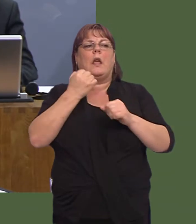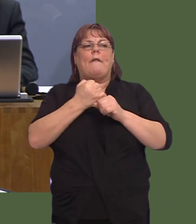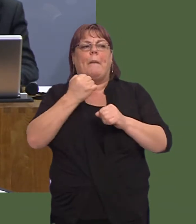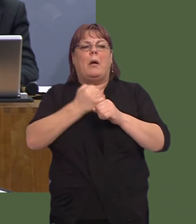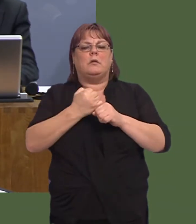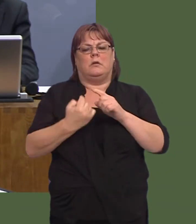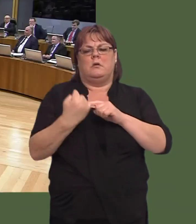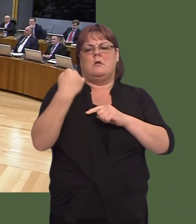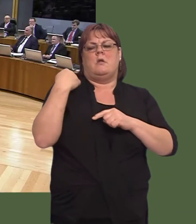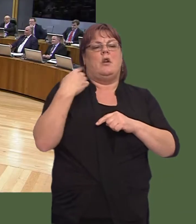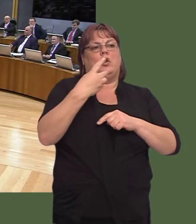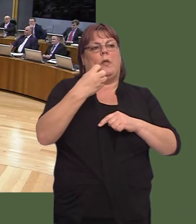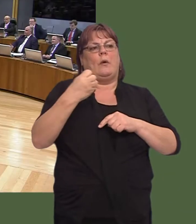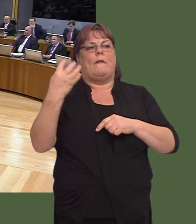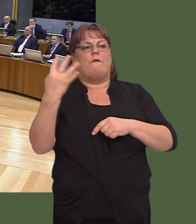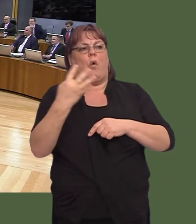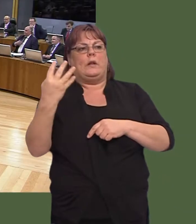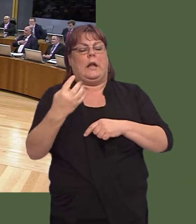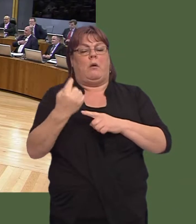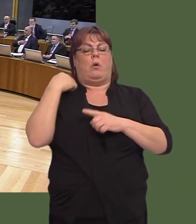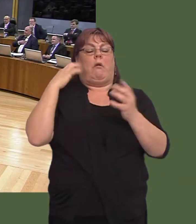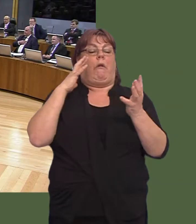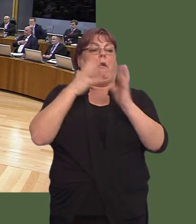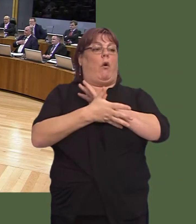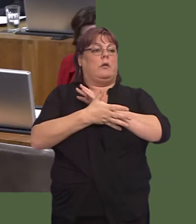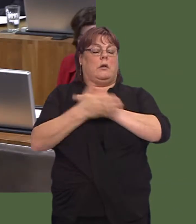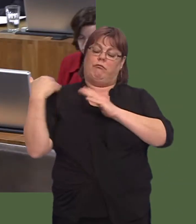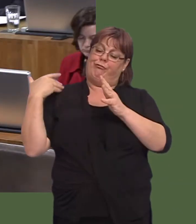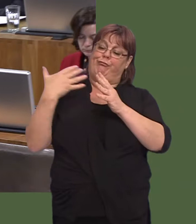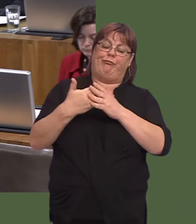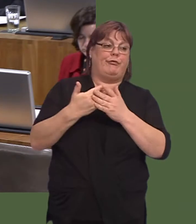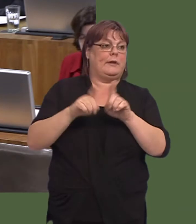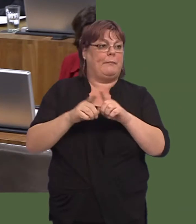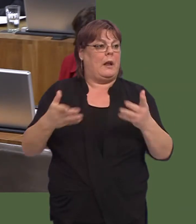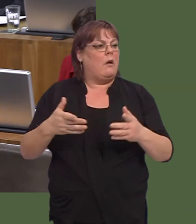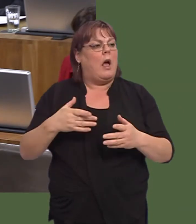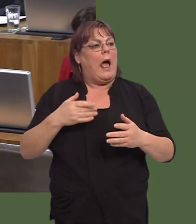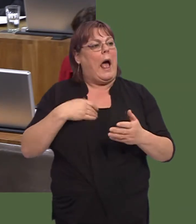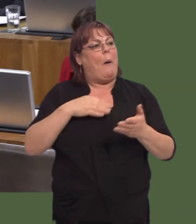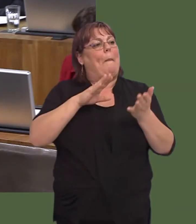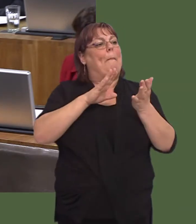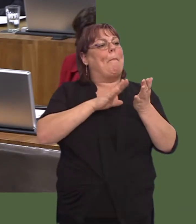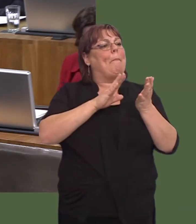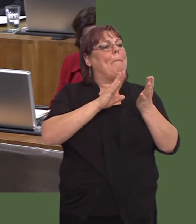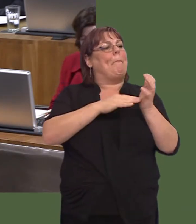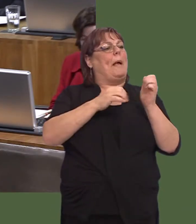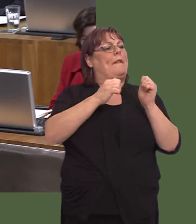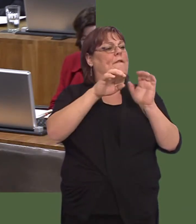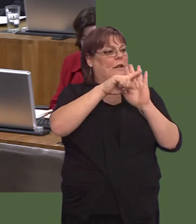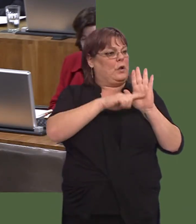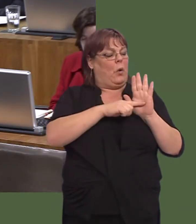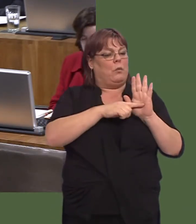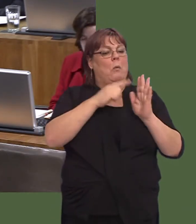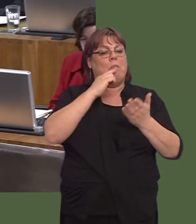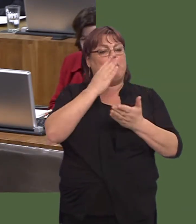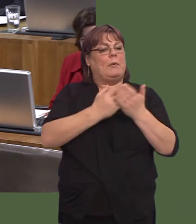That somehow in 2014 the government is in chaos and has been ever since. We delivered on all our manifesto promises between 2011 and